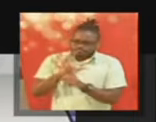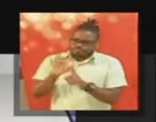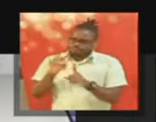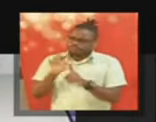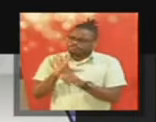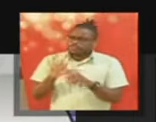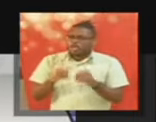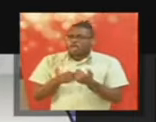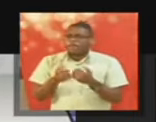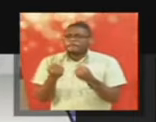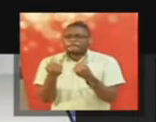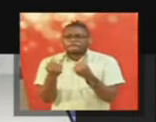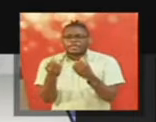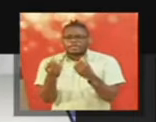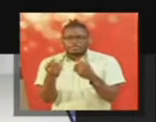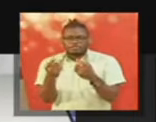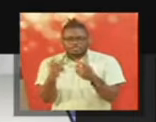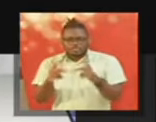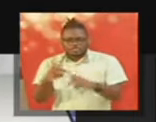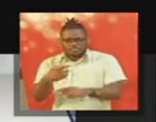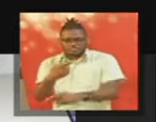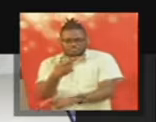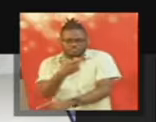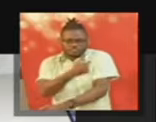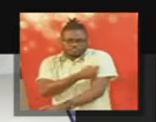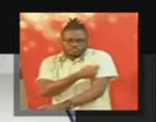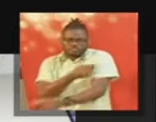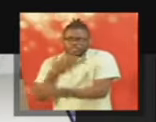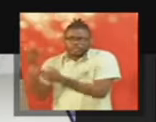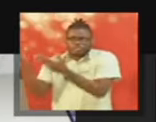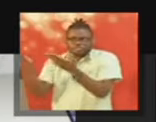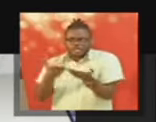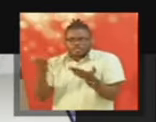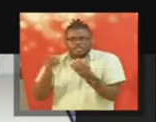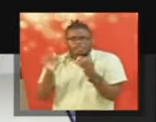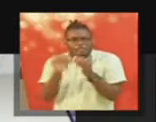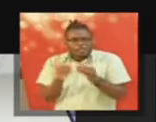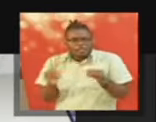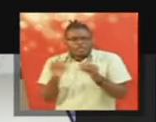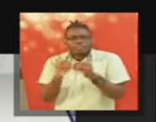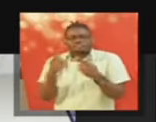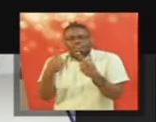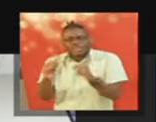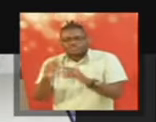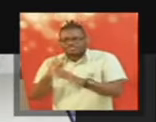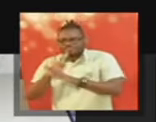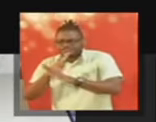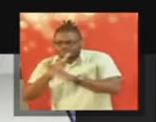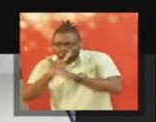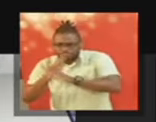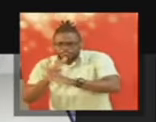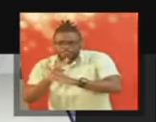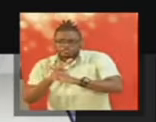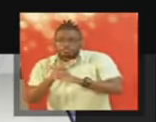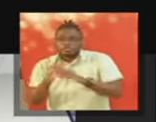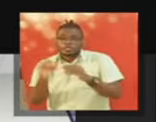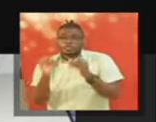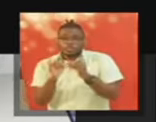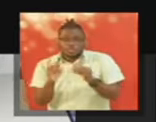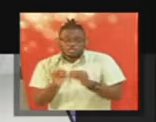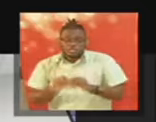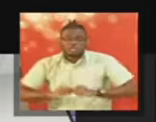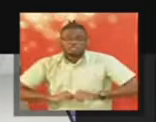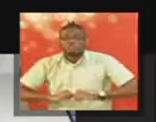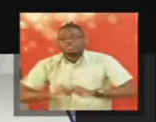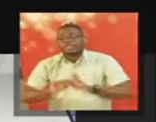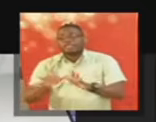bringing? Are we going to be bringing in more to prevent any further outbreaks, or are we going to bring in a little bit less because